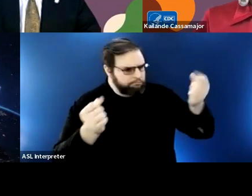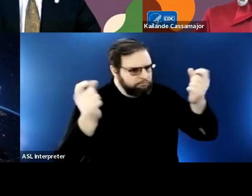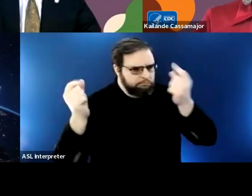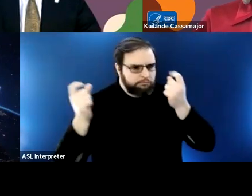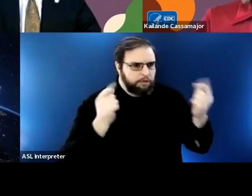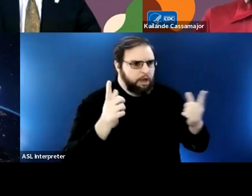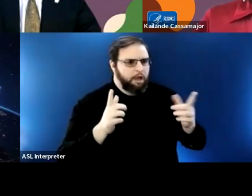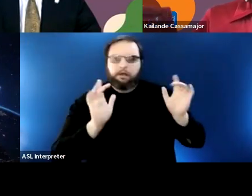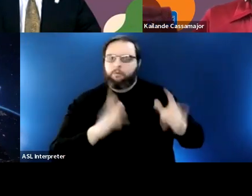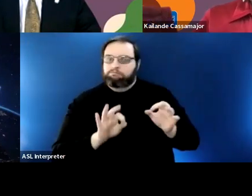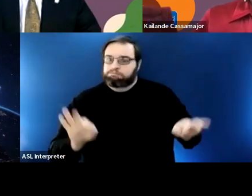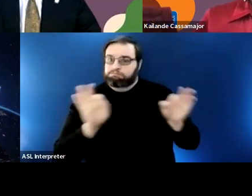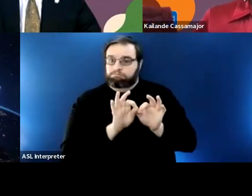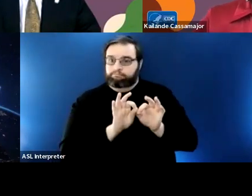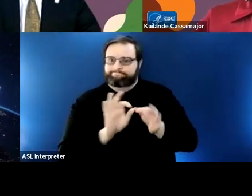value of collaboration